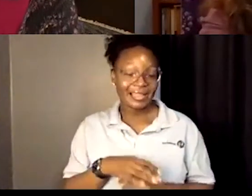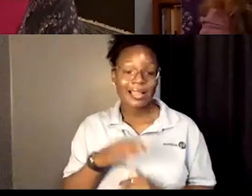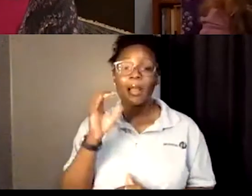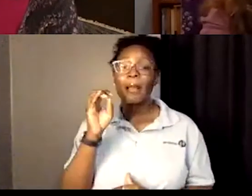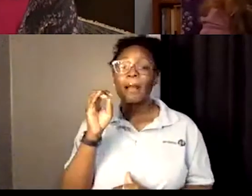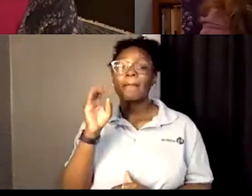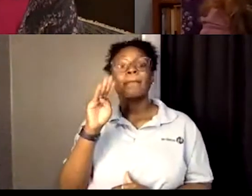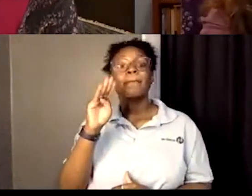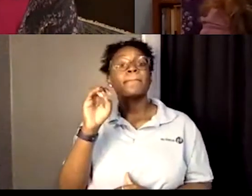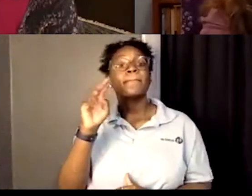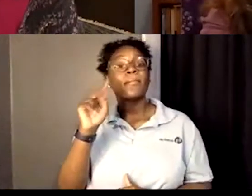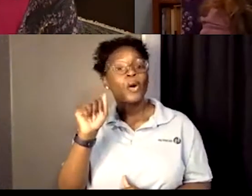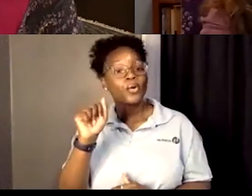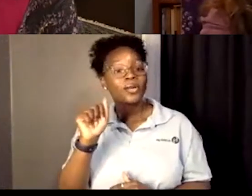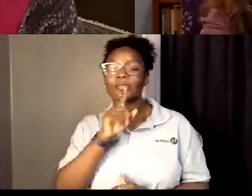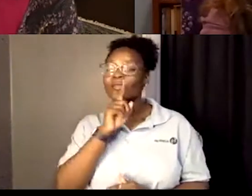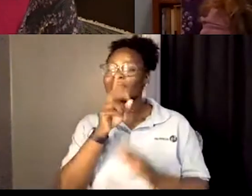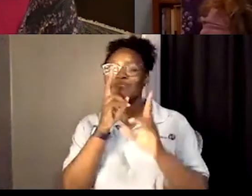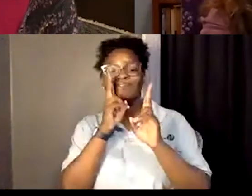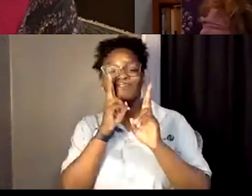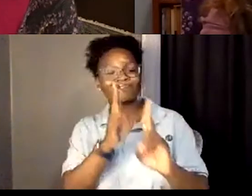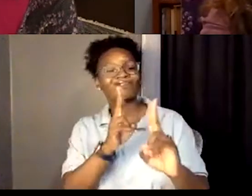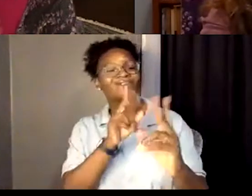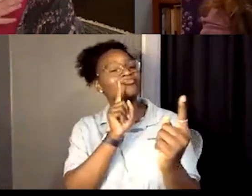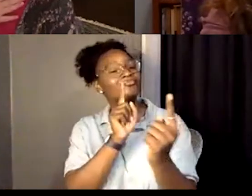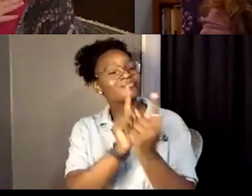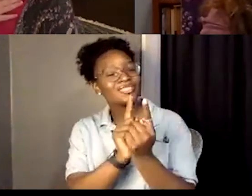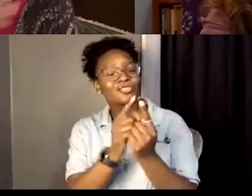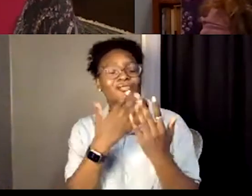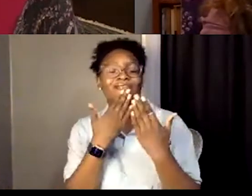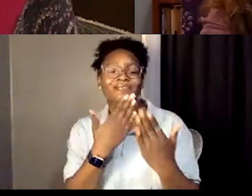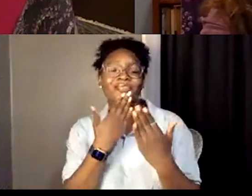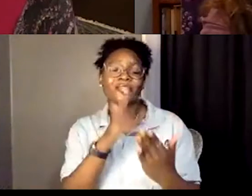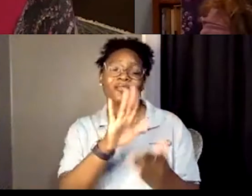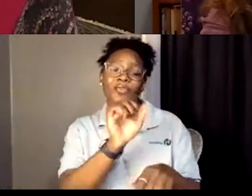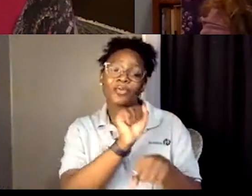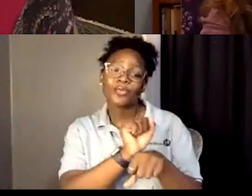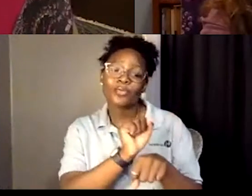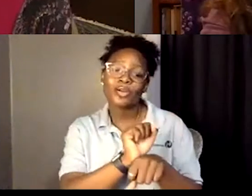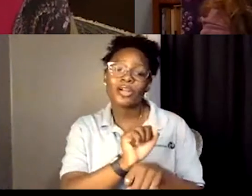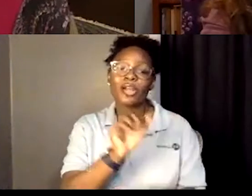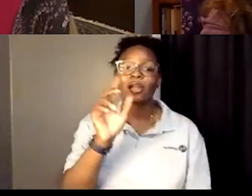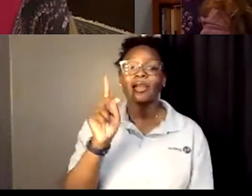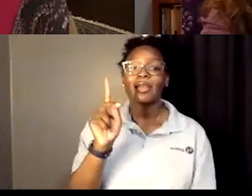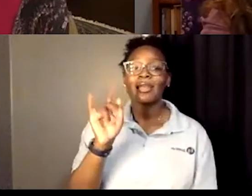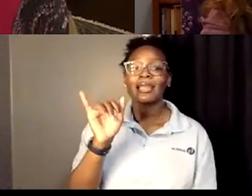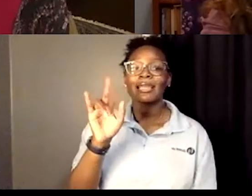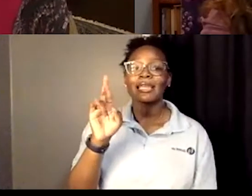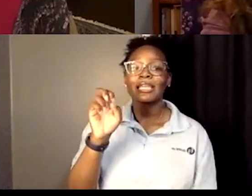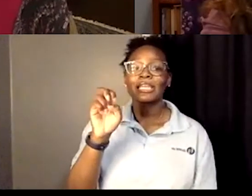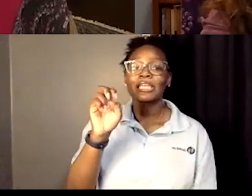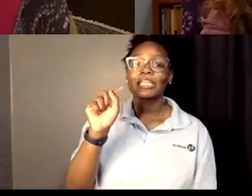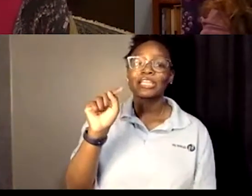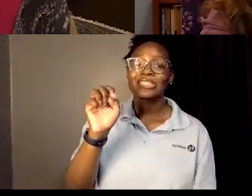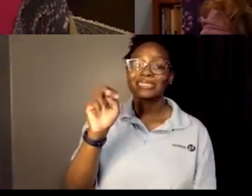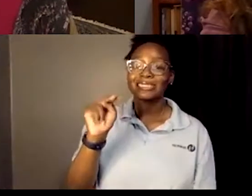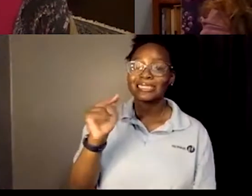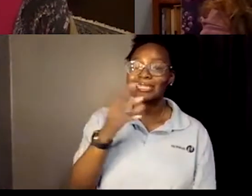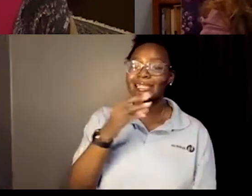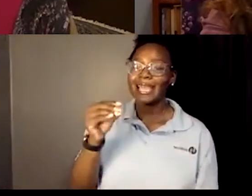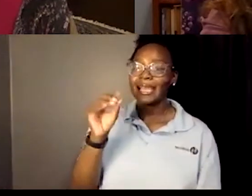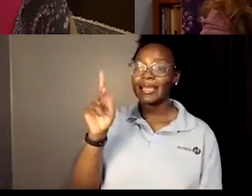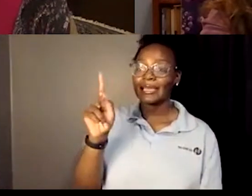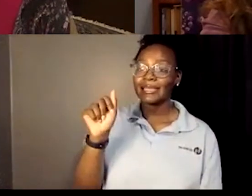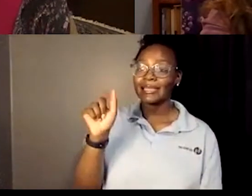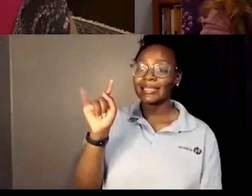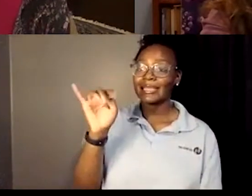and privilege to meet you, and thank you for all of your work. Kirsten and Katie, thank you for such an extraordinary film.